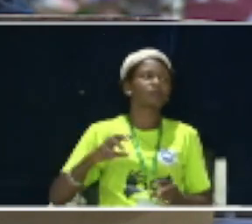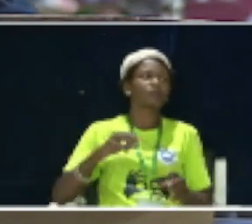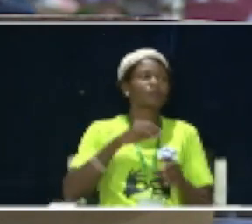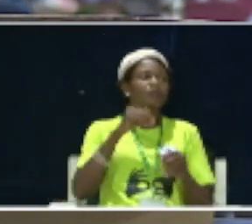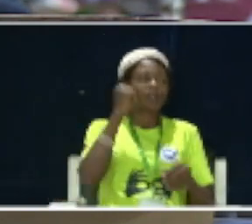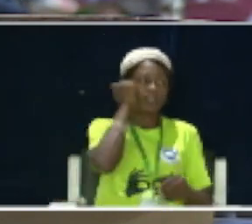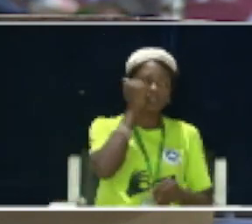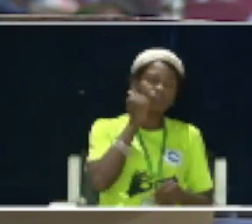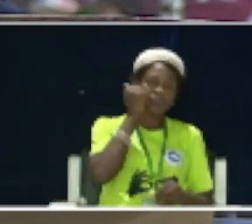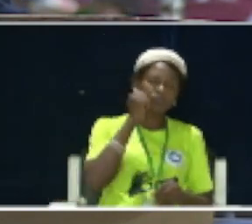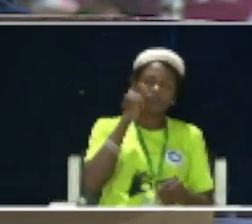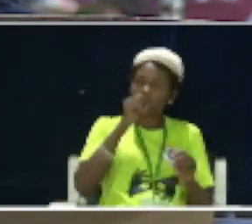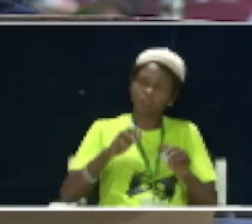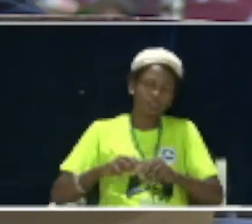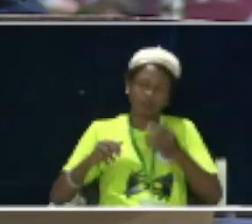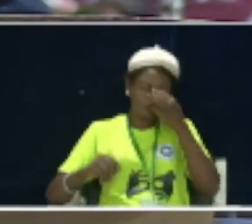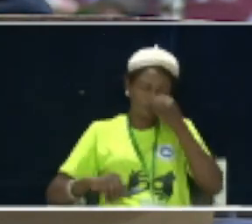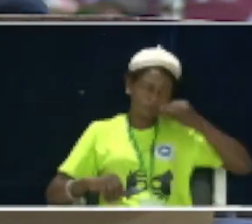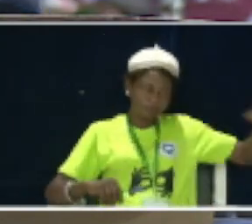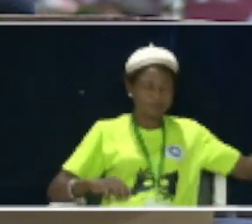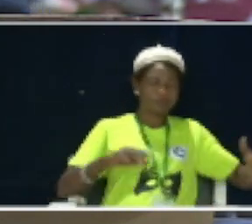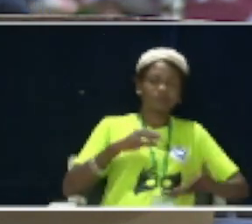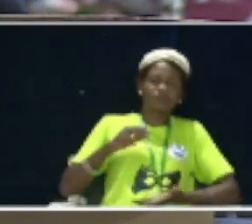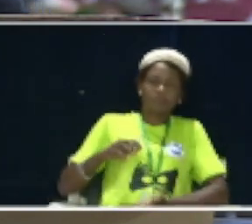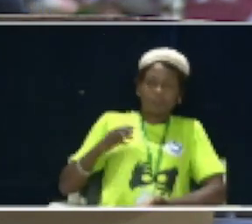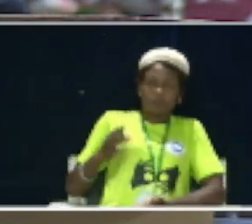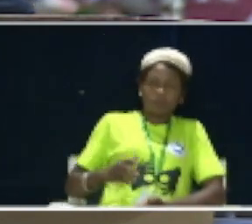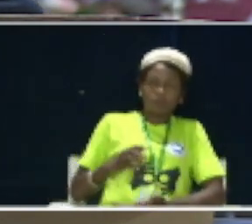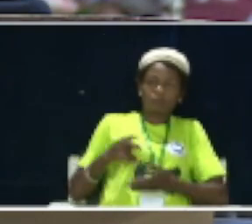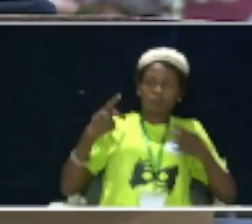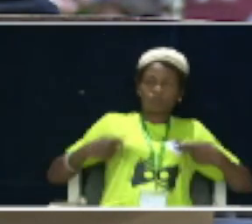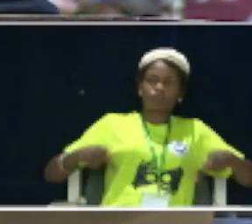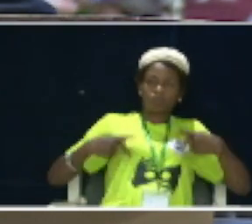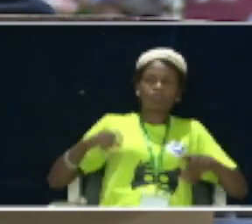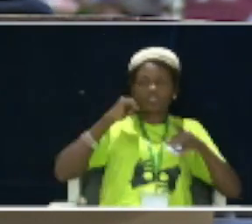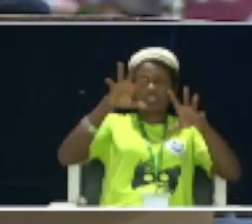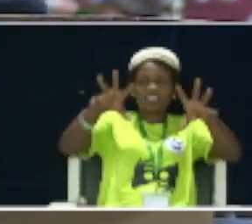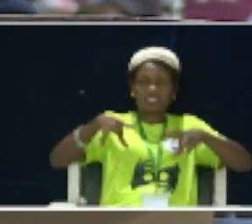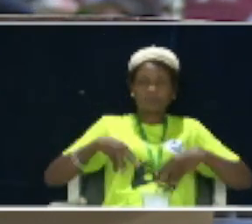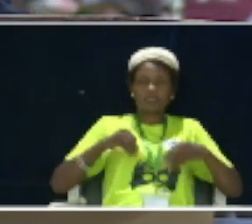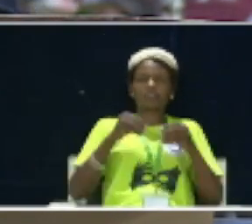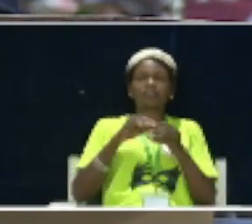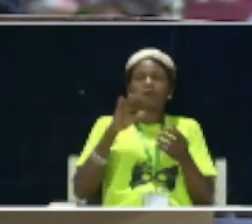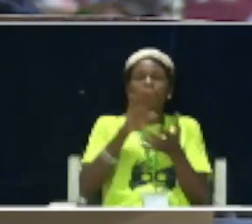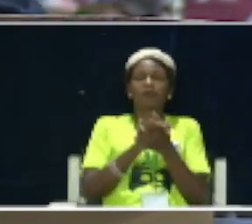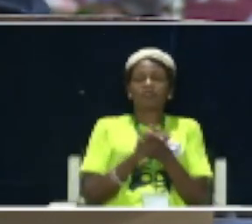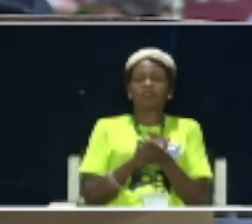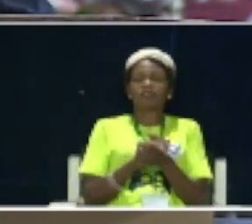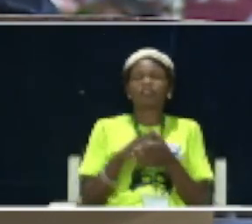adultery. She gave up prostitution. She accepted marriage. She became the